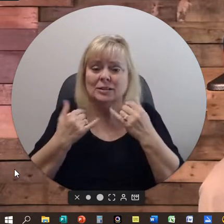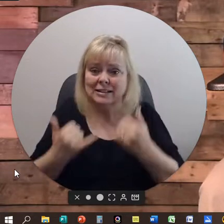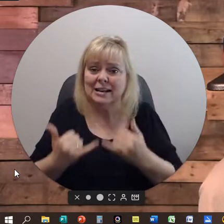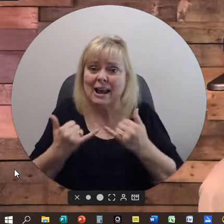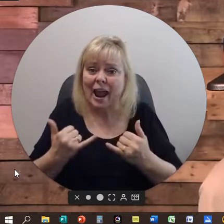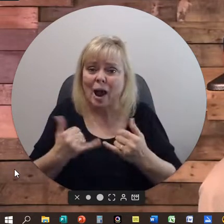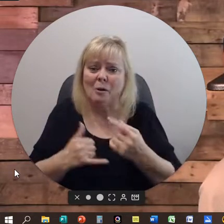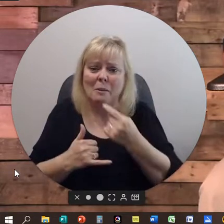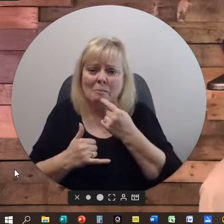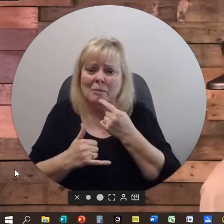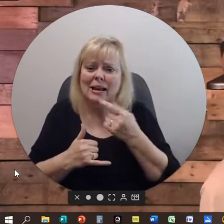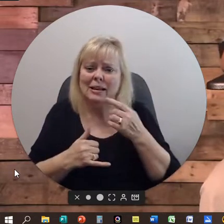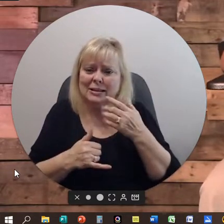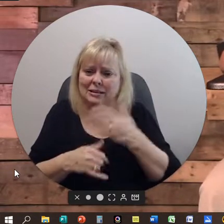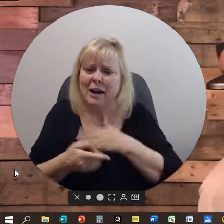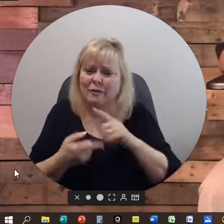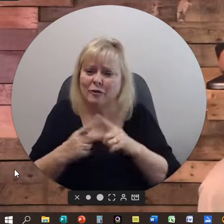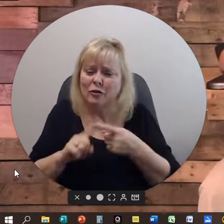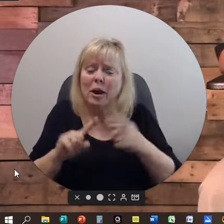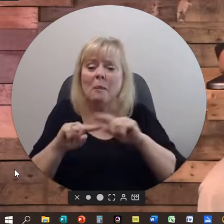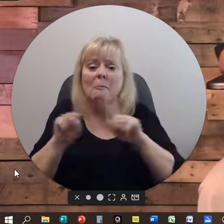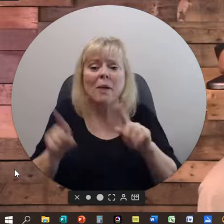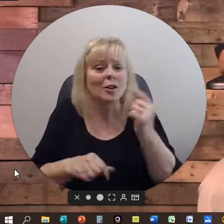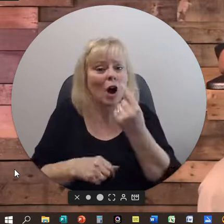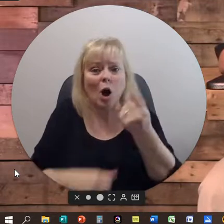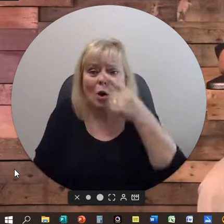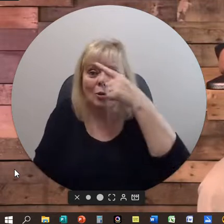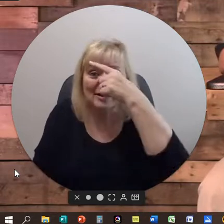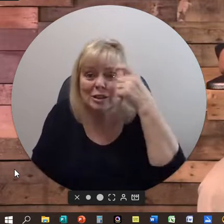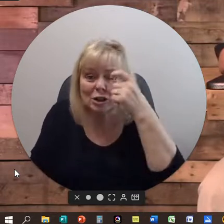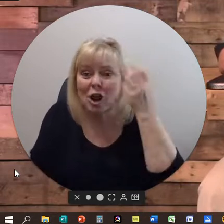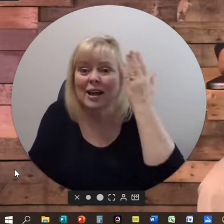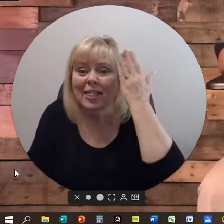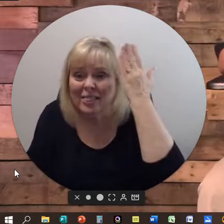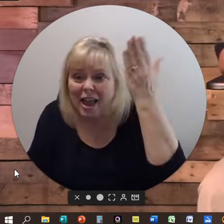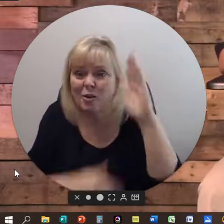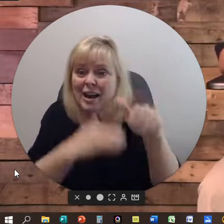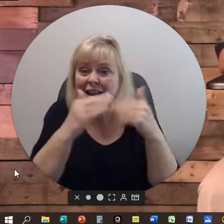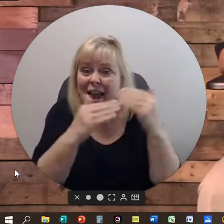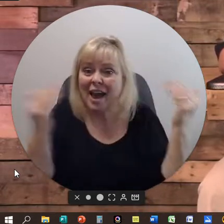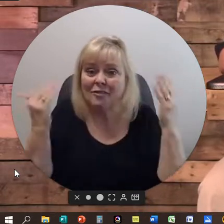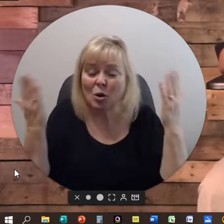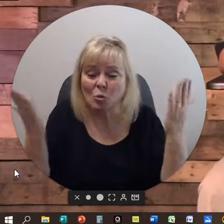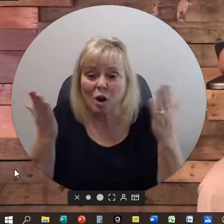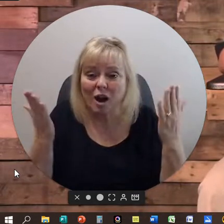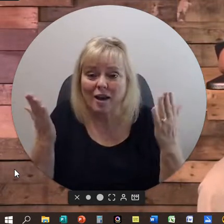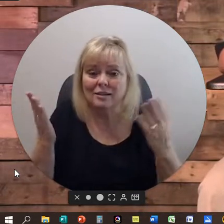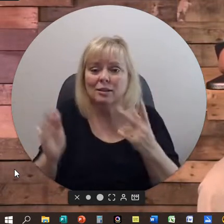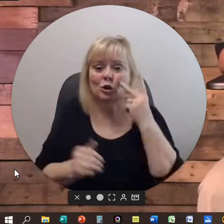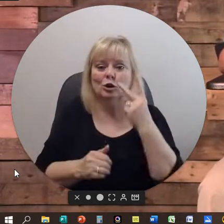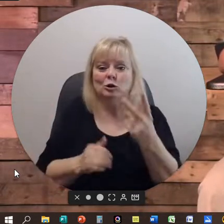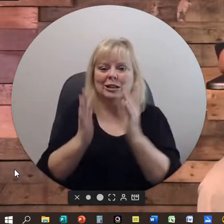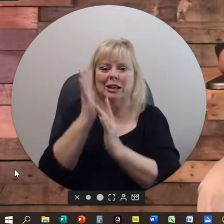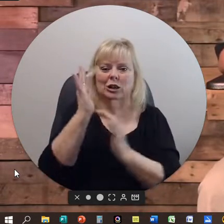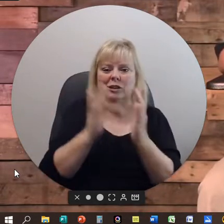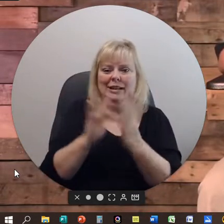that the only scars in heaven are the hands that hold you now.